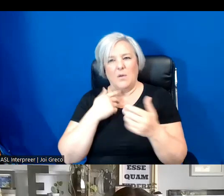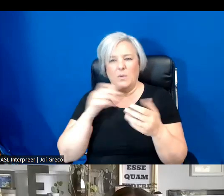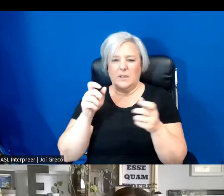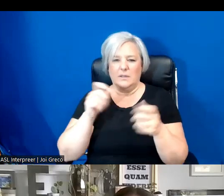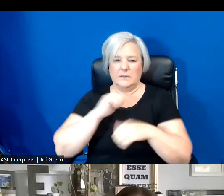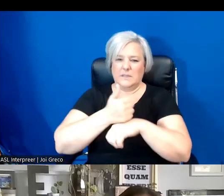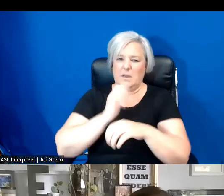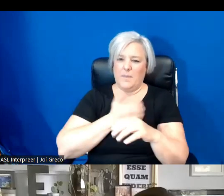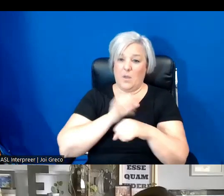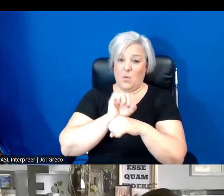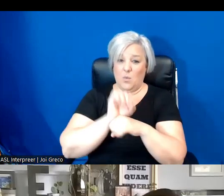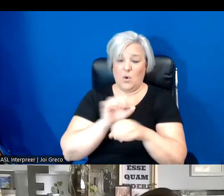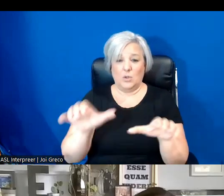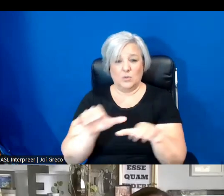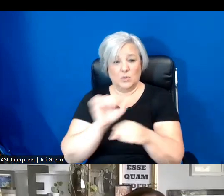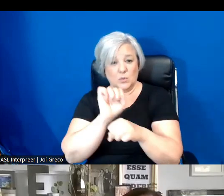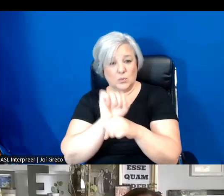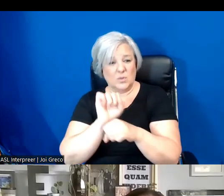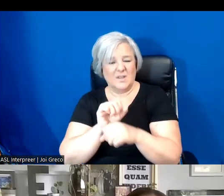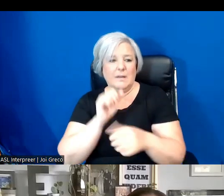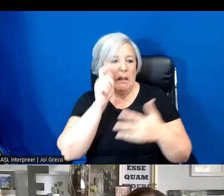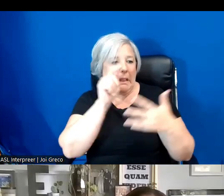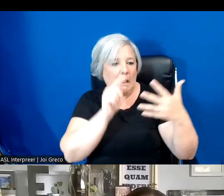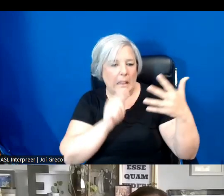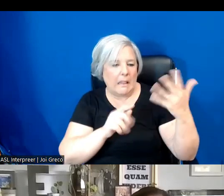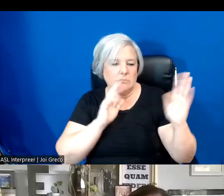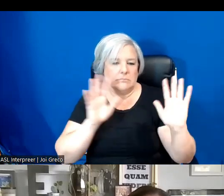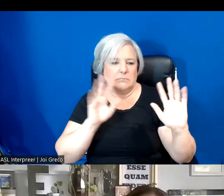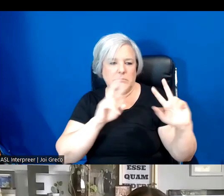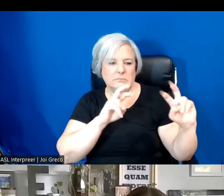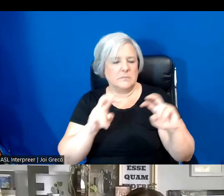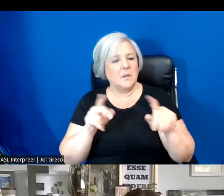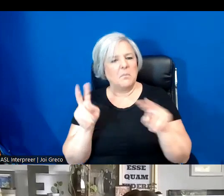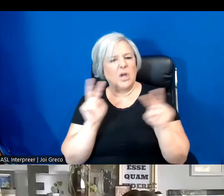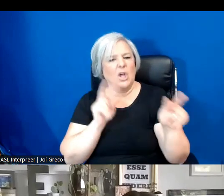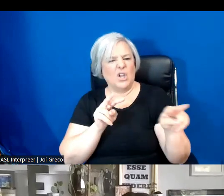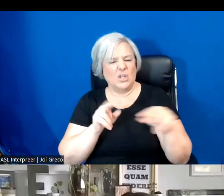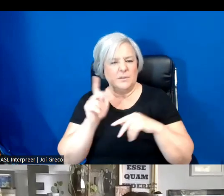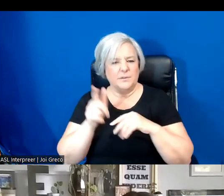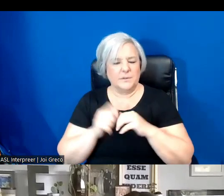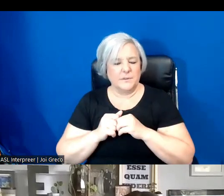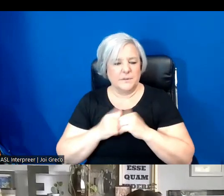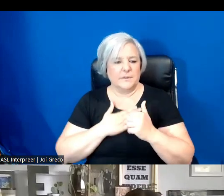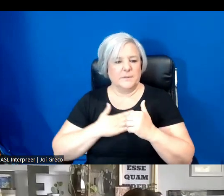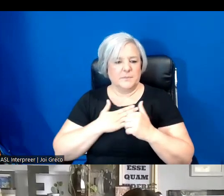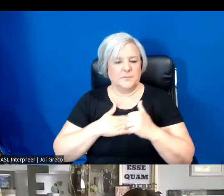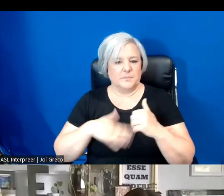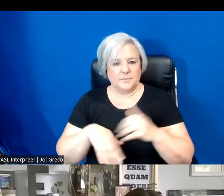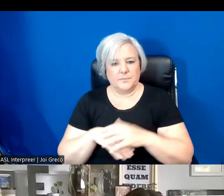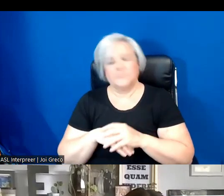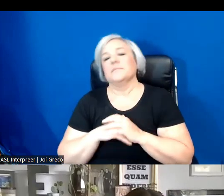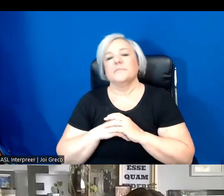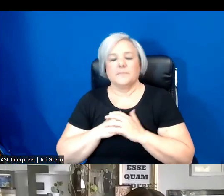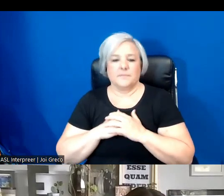work. I'm not going to go through every single point here, but please be sure to look at this slide when you have them available